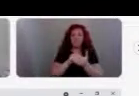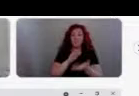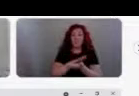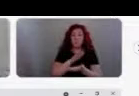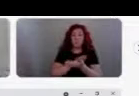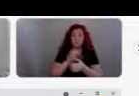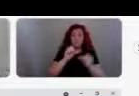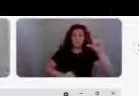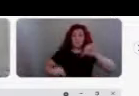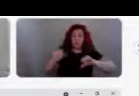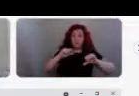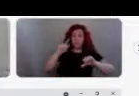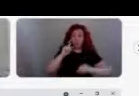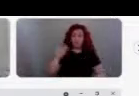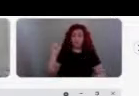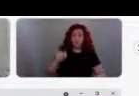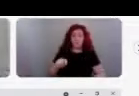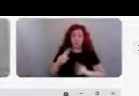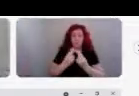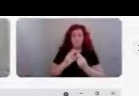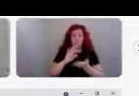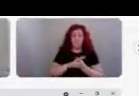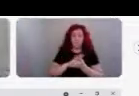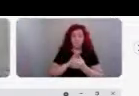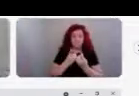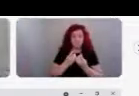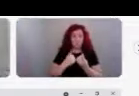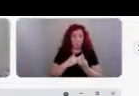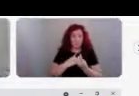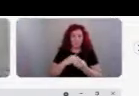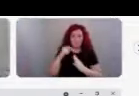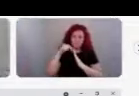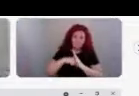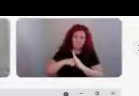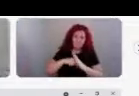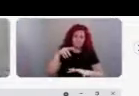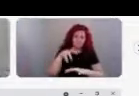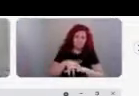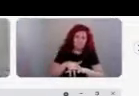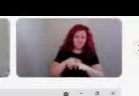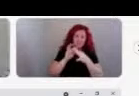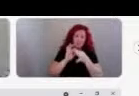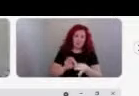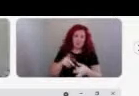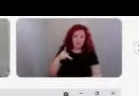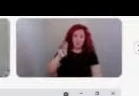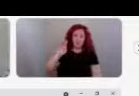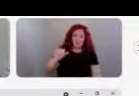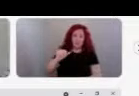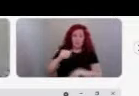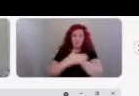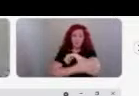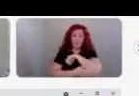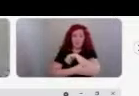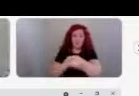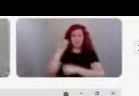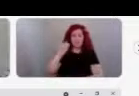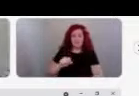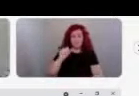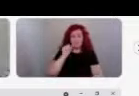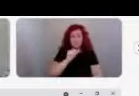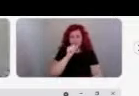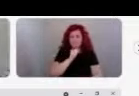tucson unified school district we are deeply connected to pima county in southern arizona we